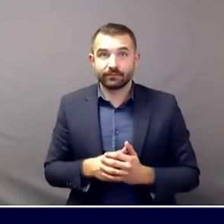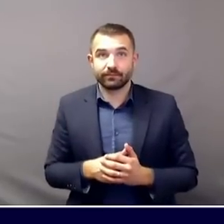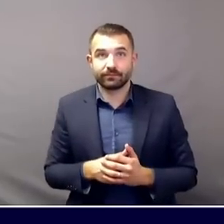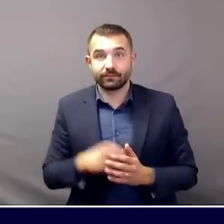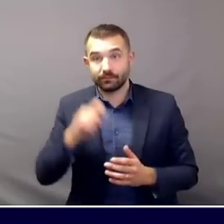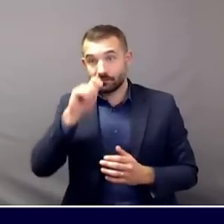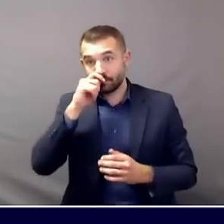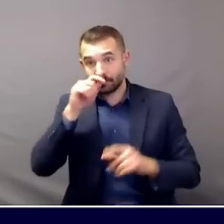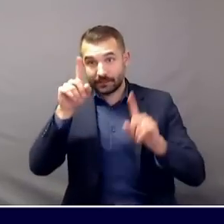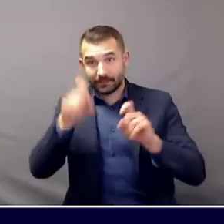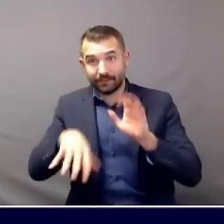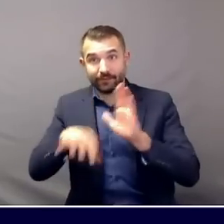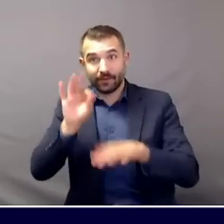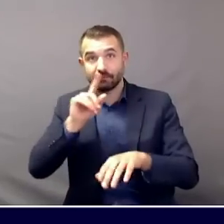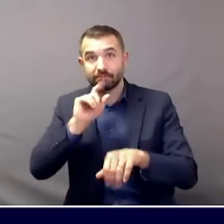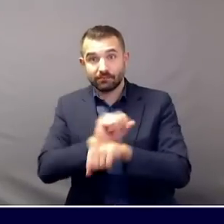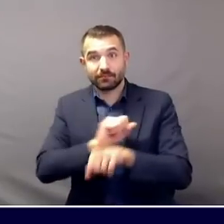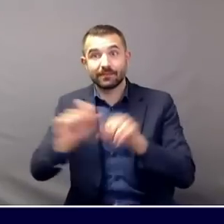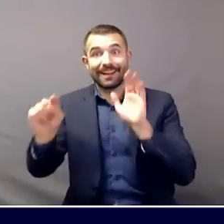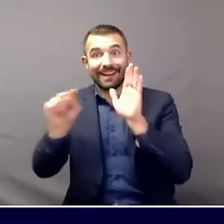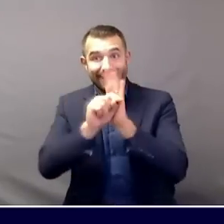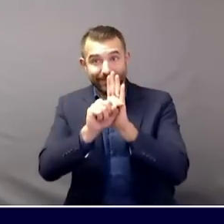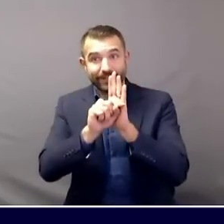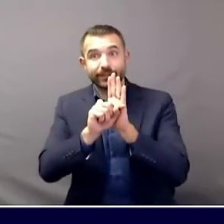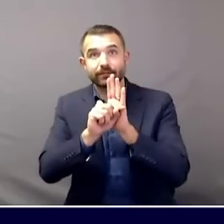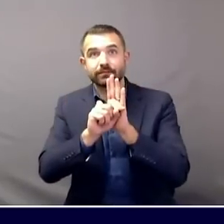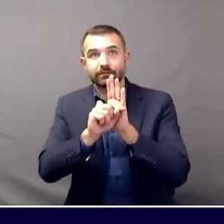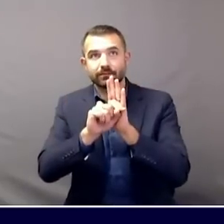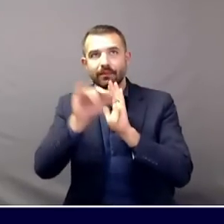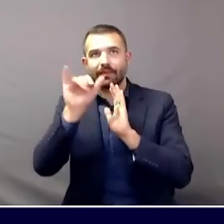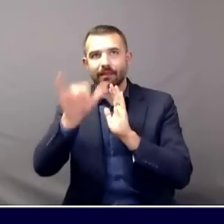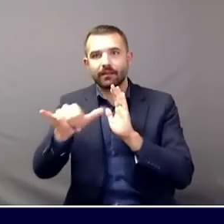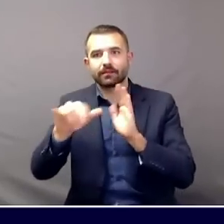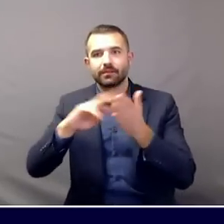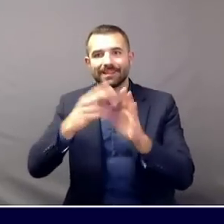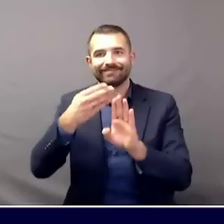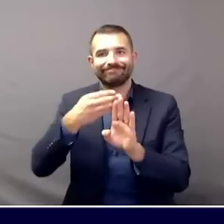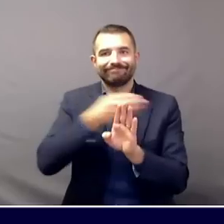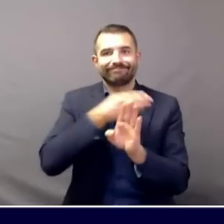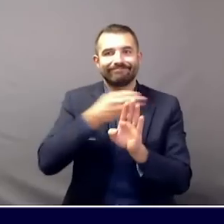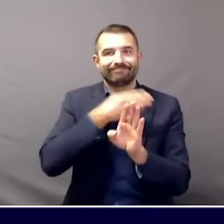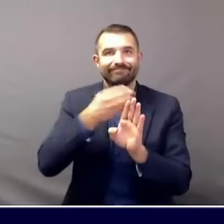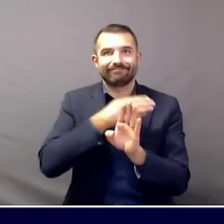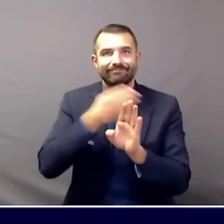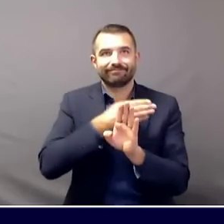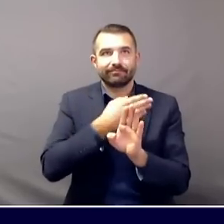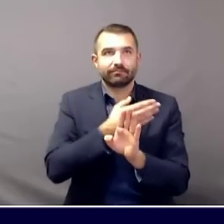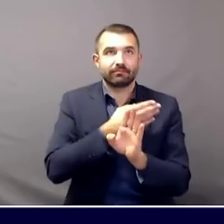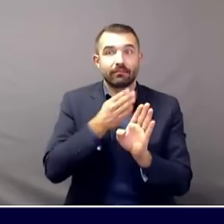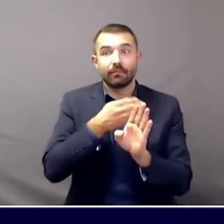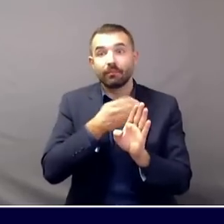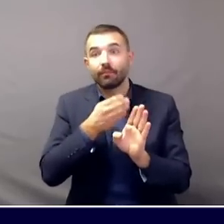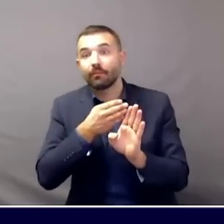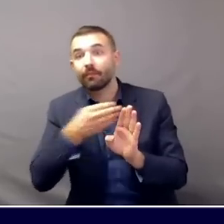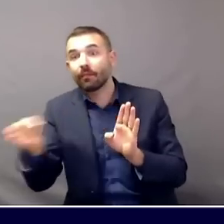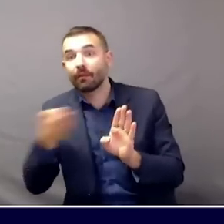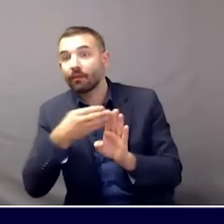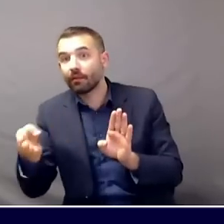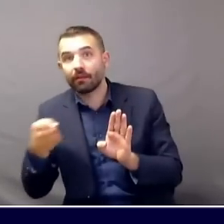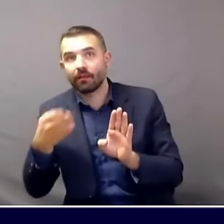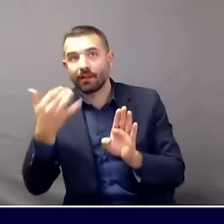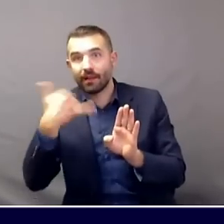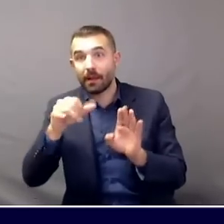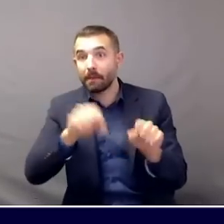to enjoy Thanksgiving without physical distancing, without face masking. We do urge people to remember that it is